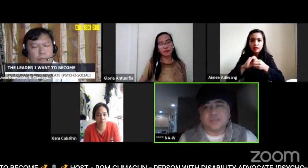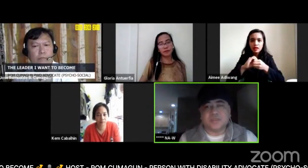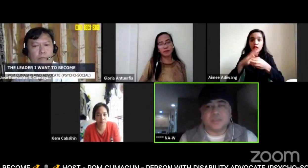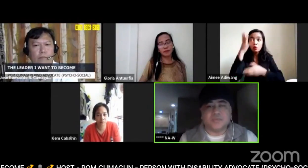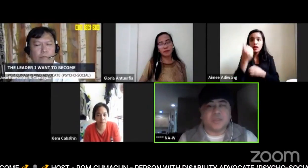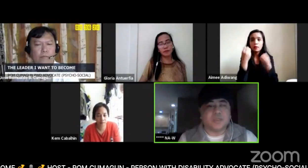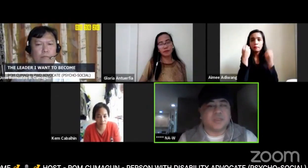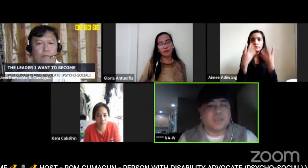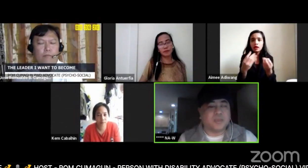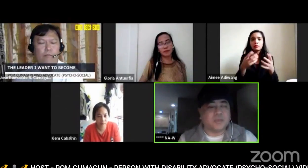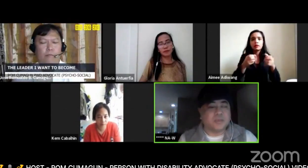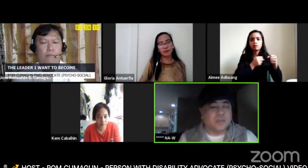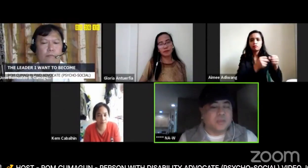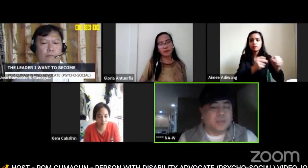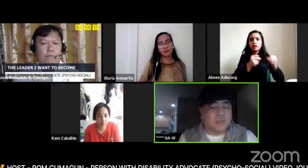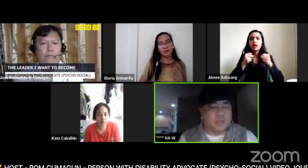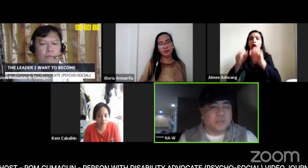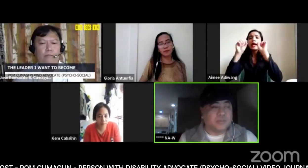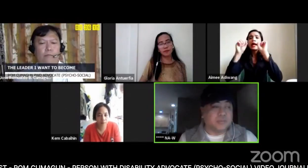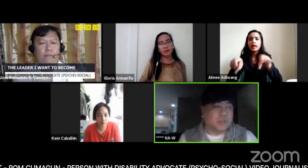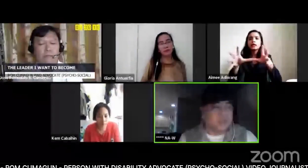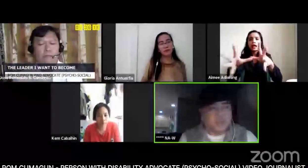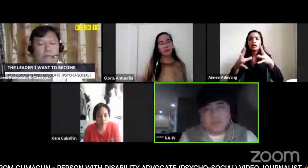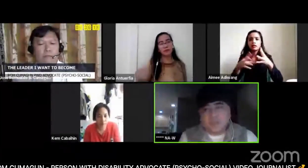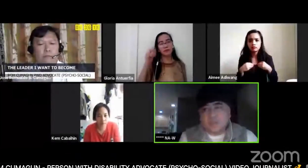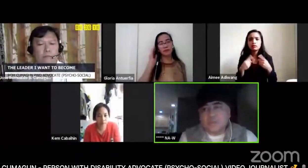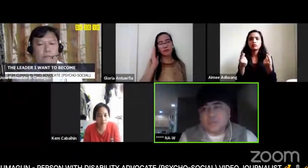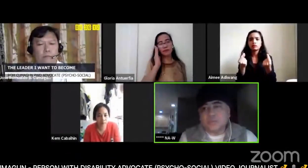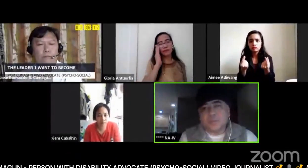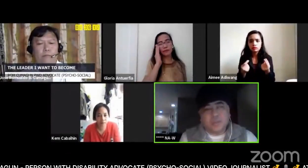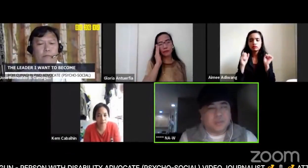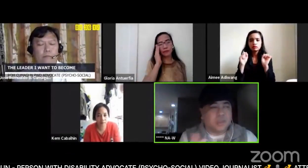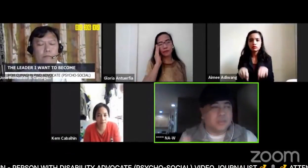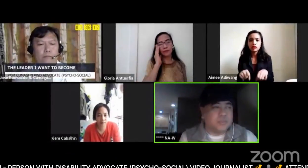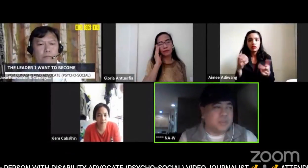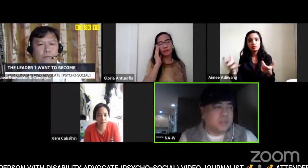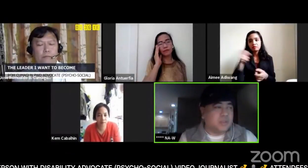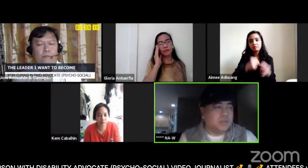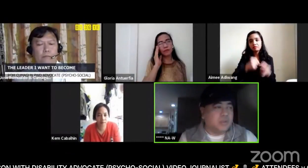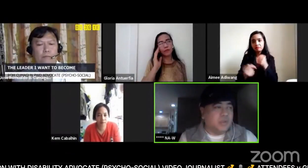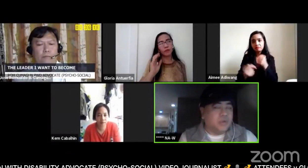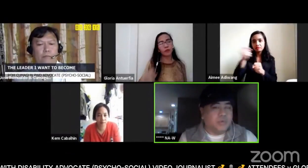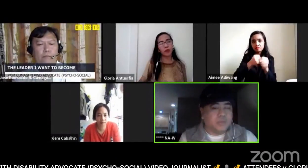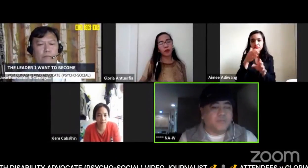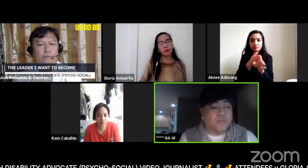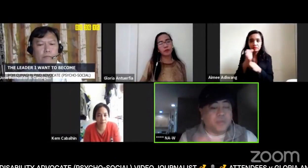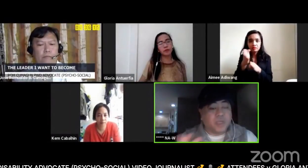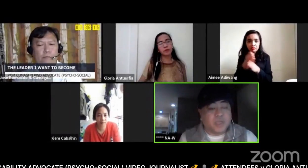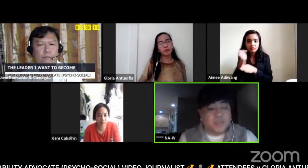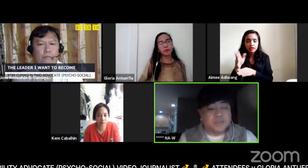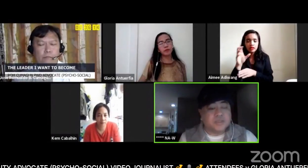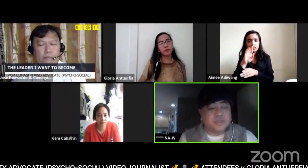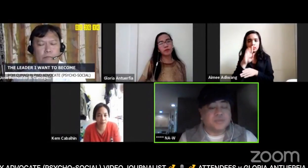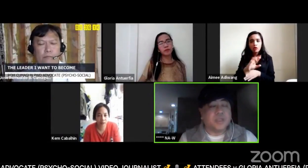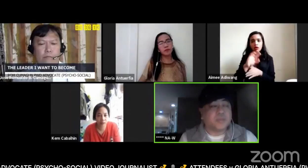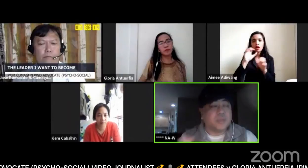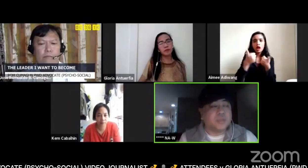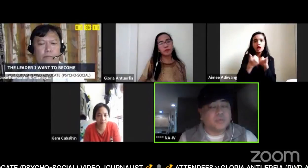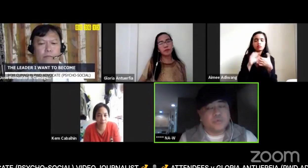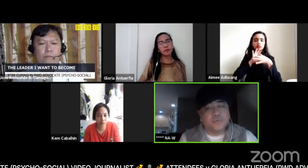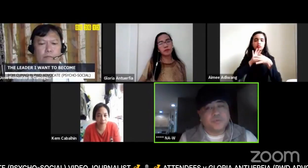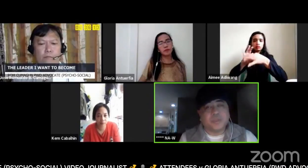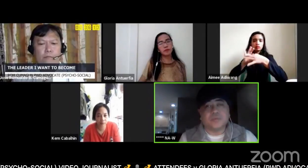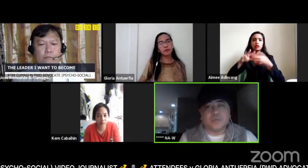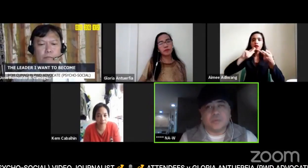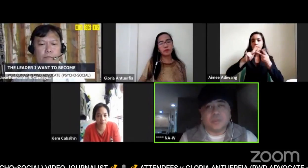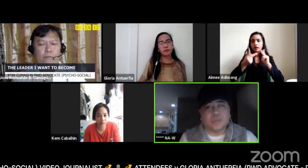many strategies that we can adopt there. It can be direct recruitment, it can be forming alliances with